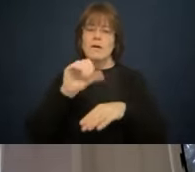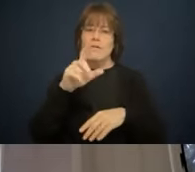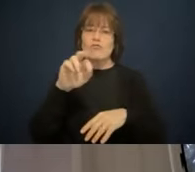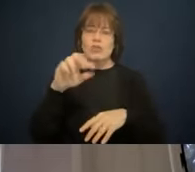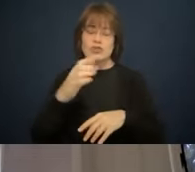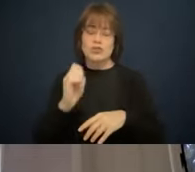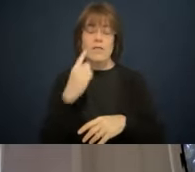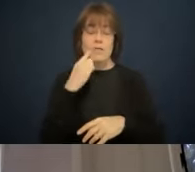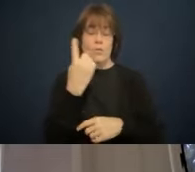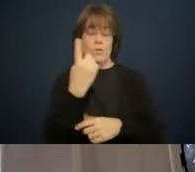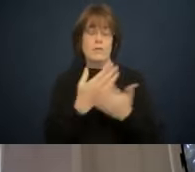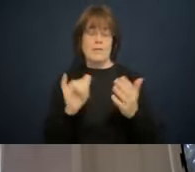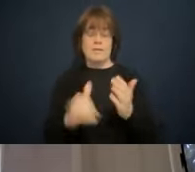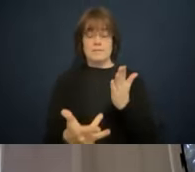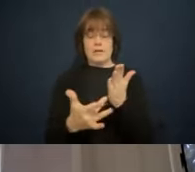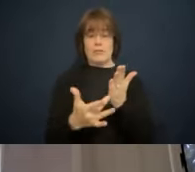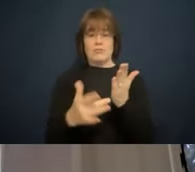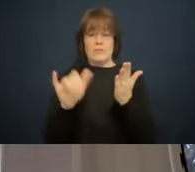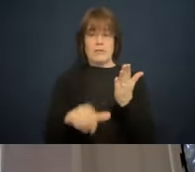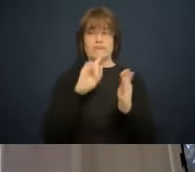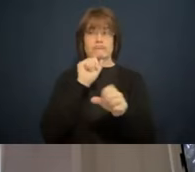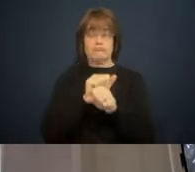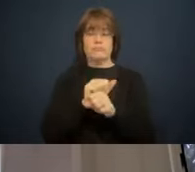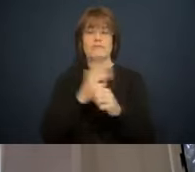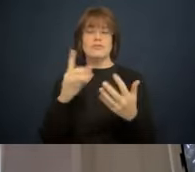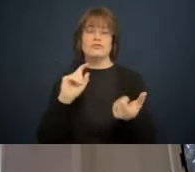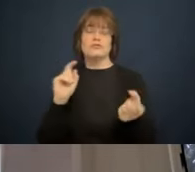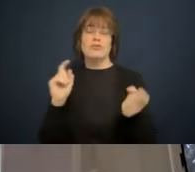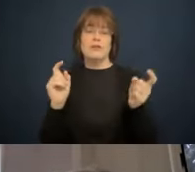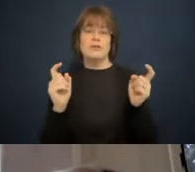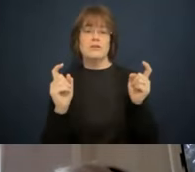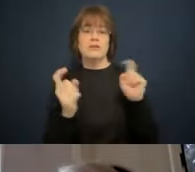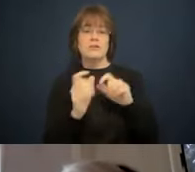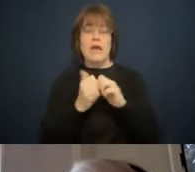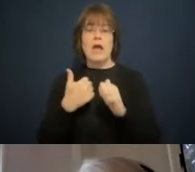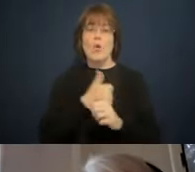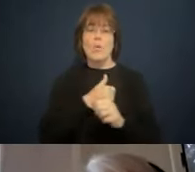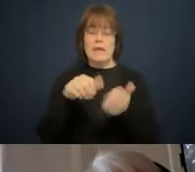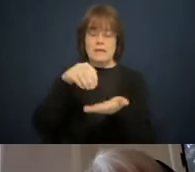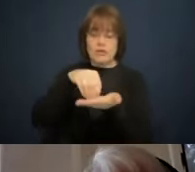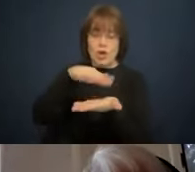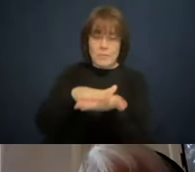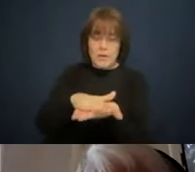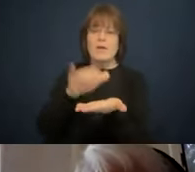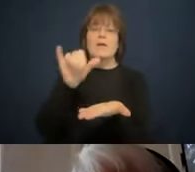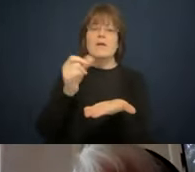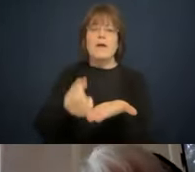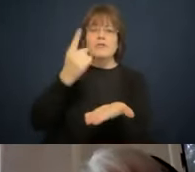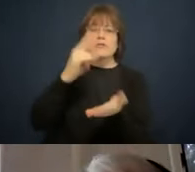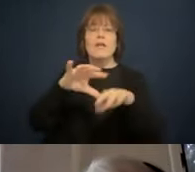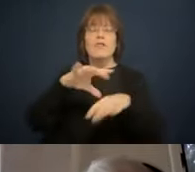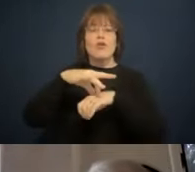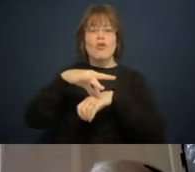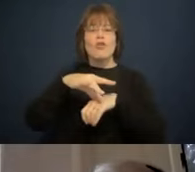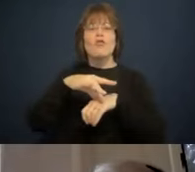thing is that it's a technology that's truly changed the way we can document and understand the Earth